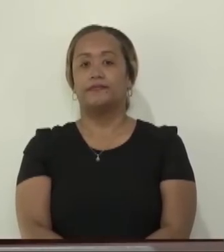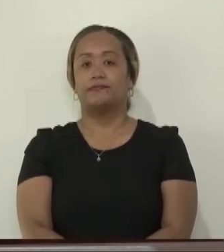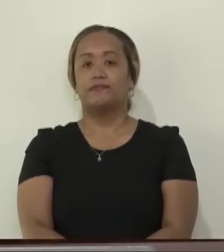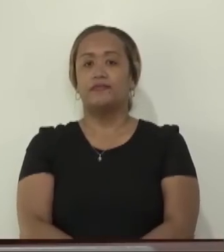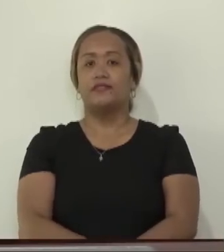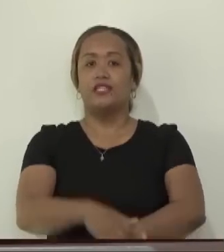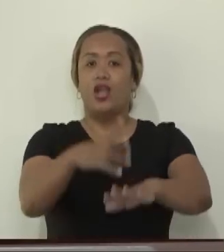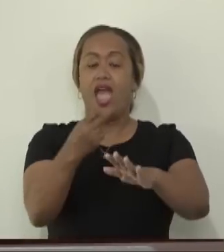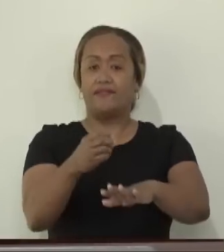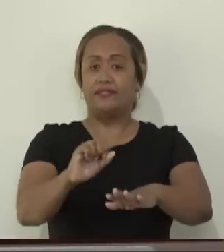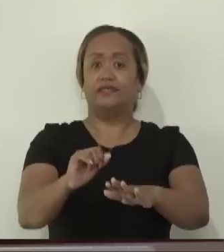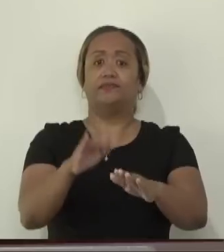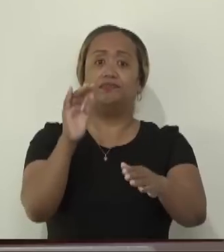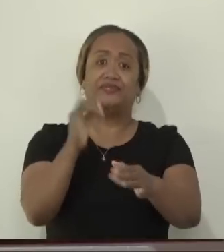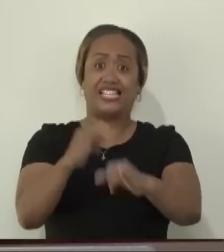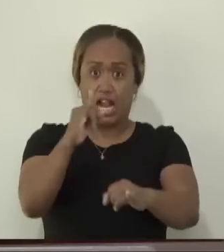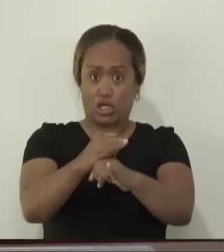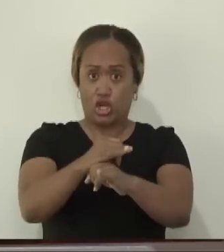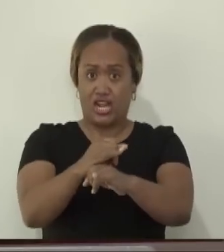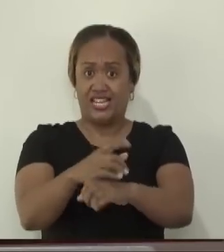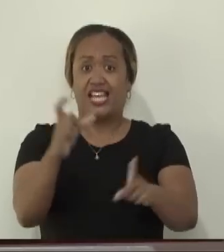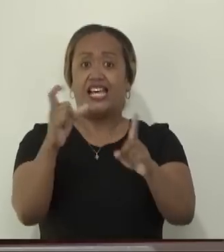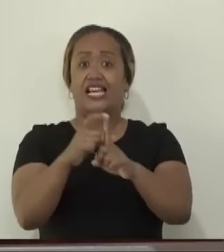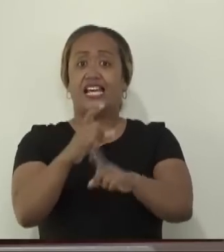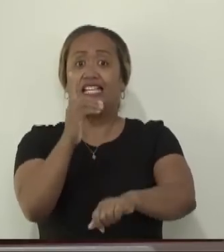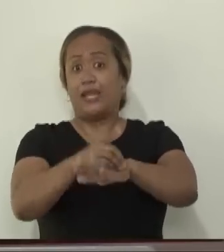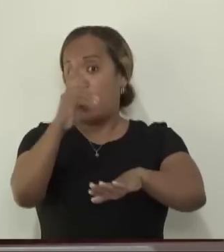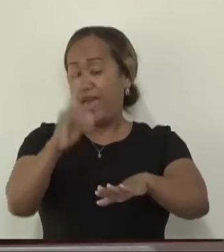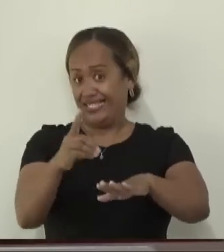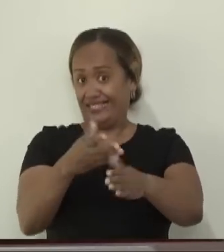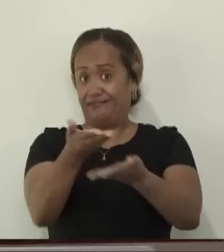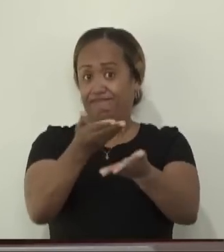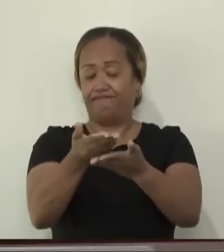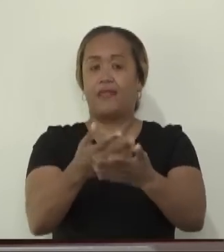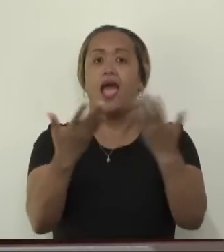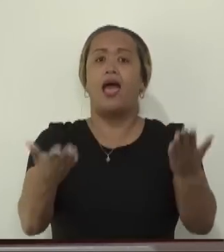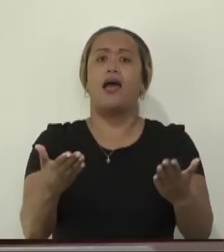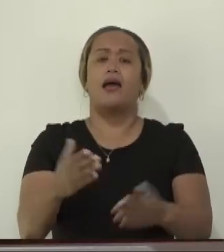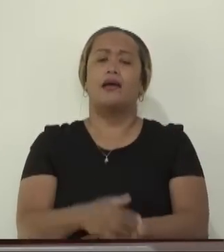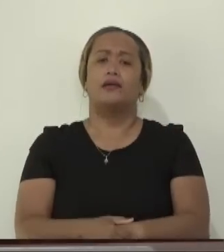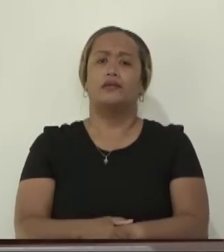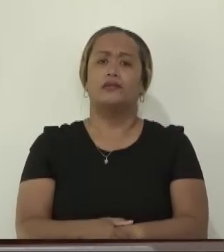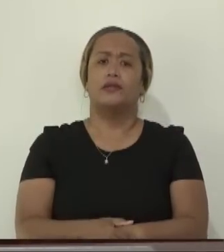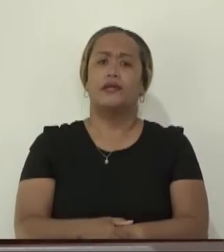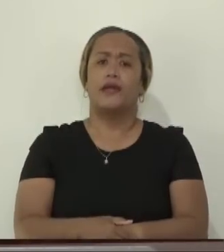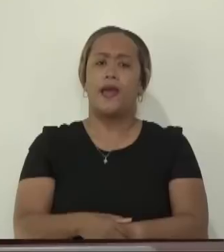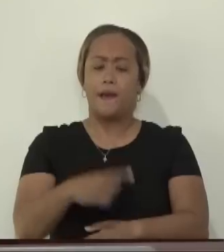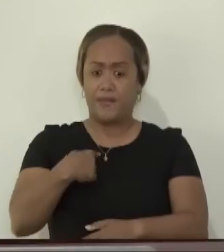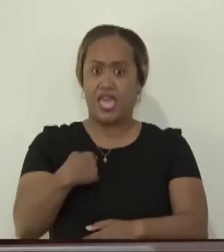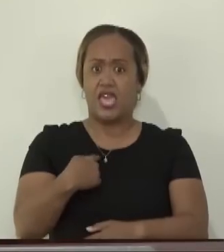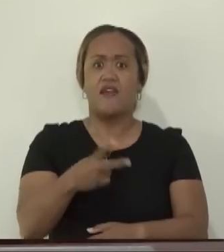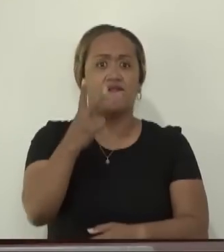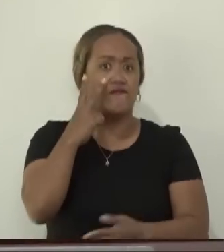Diplomatic initiatives. My fellow citizens, as a matter of imperative, I've made 2 state